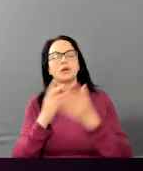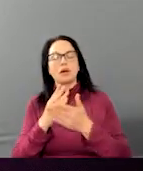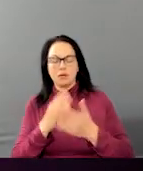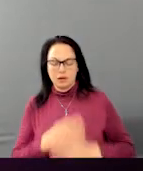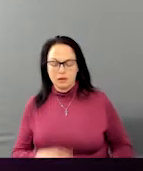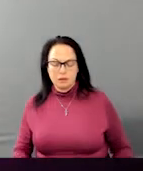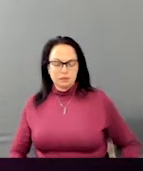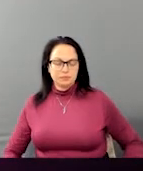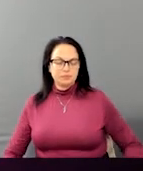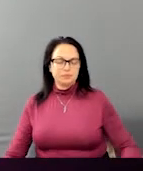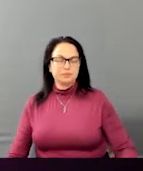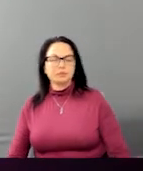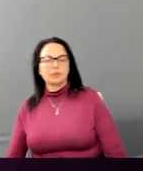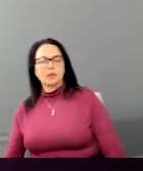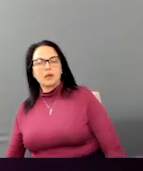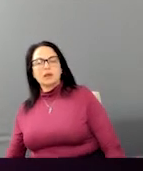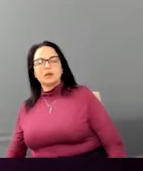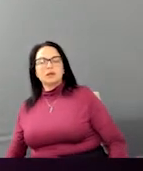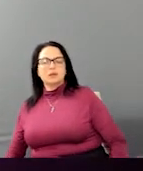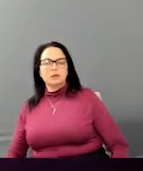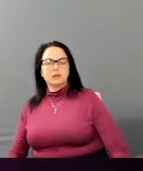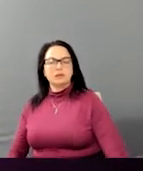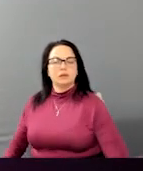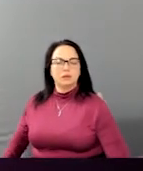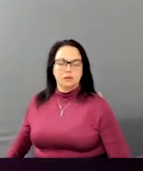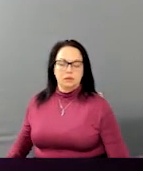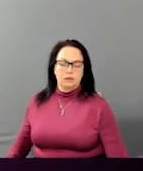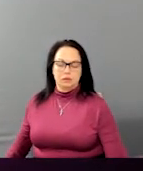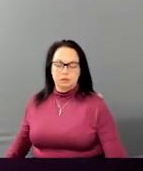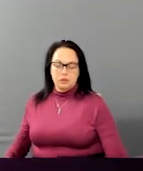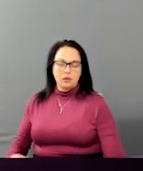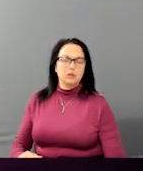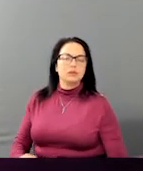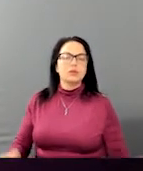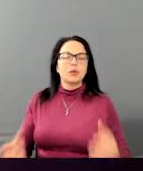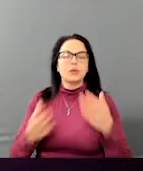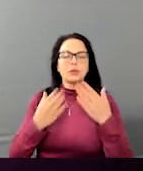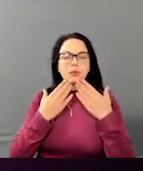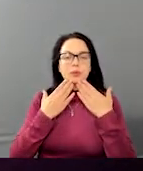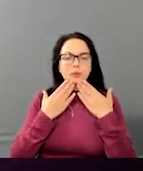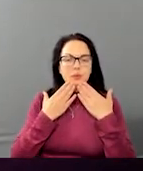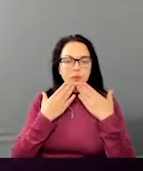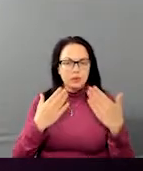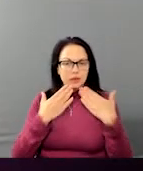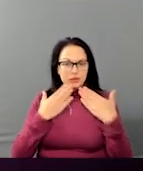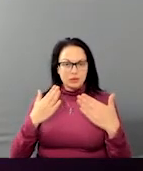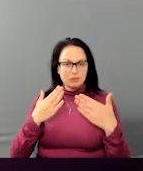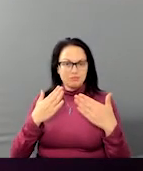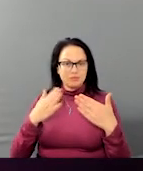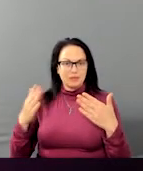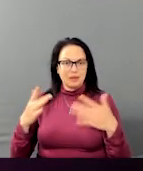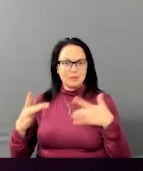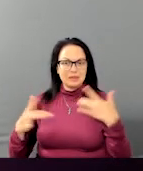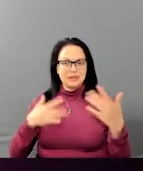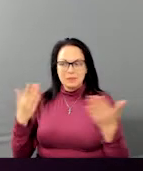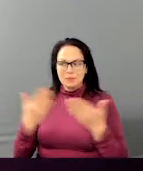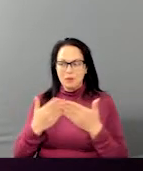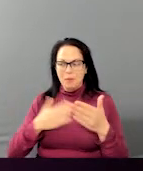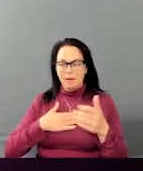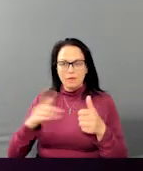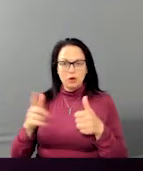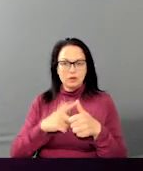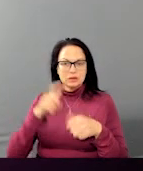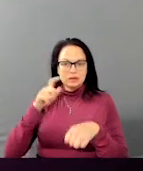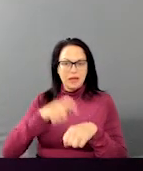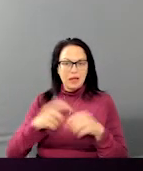Thank you. So I'm here, excited to be here in Miami. This is actually my first time in Miami, and this is my